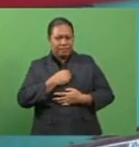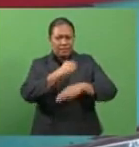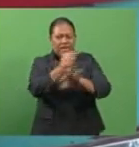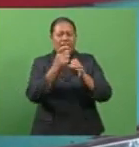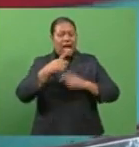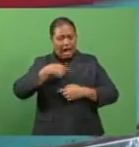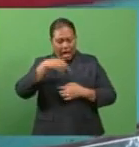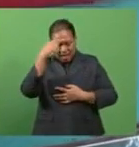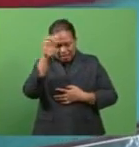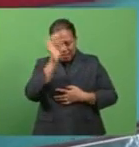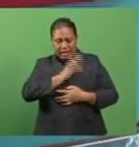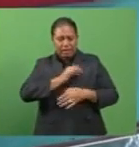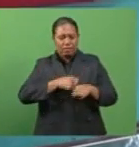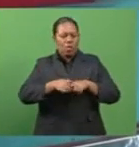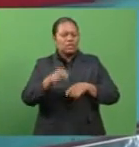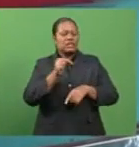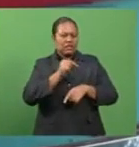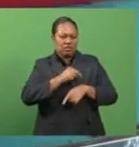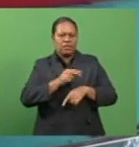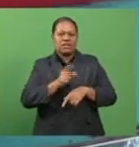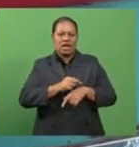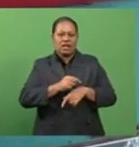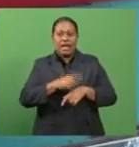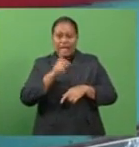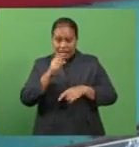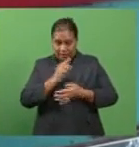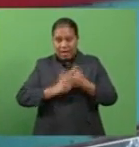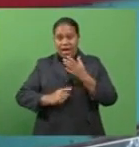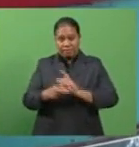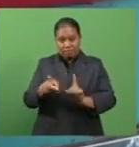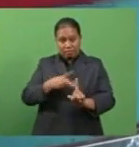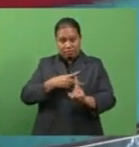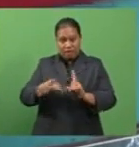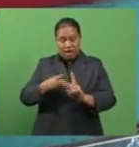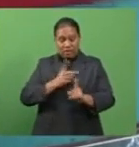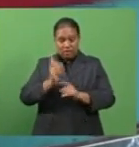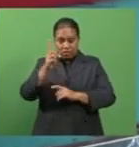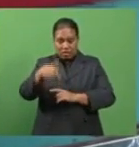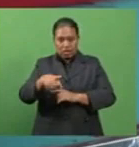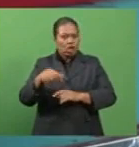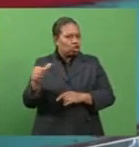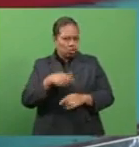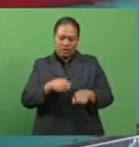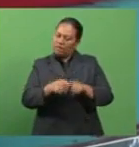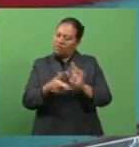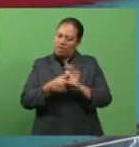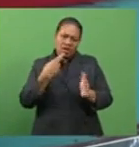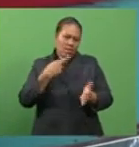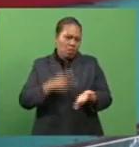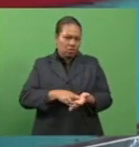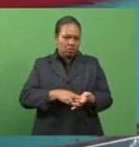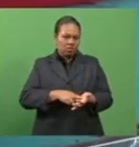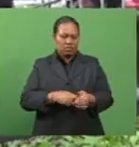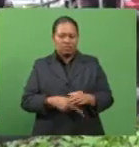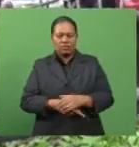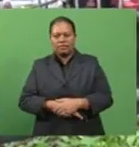I believe more still needs to be done. If anyone is going through domestic violence, she should report it.